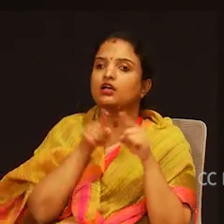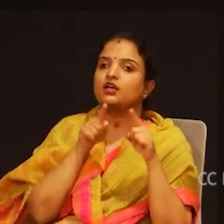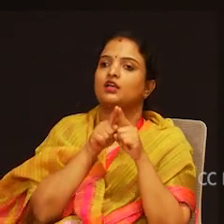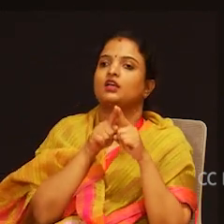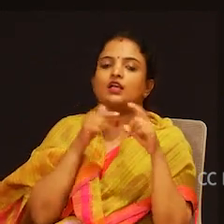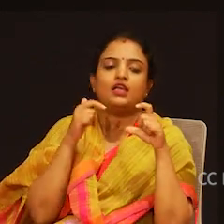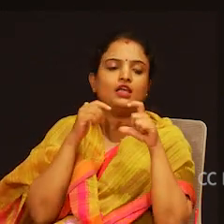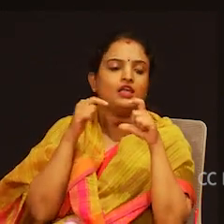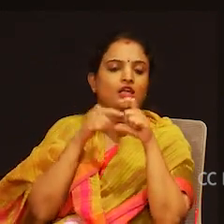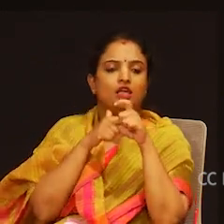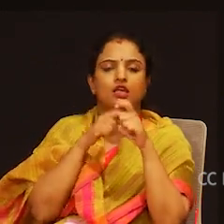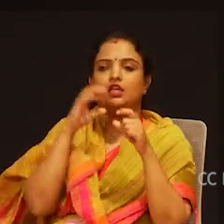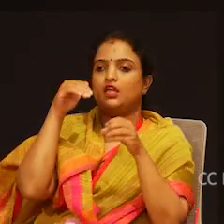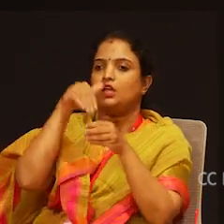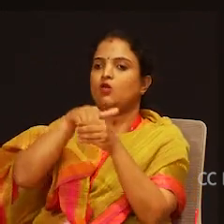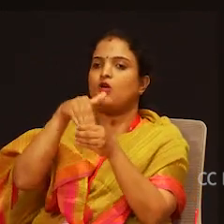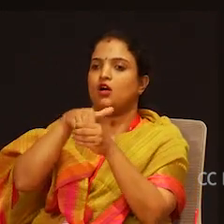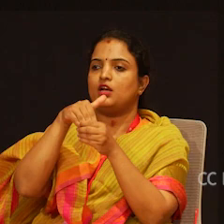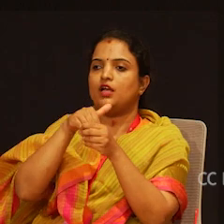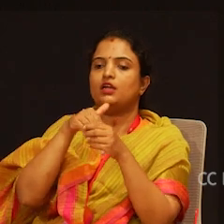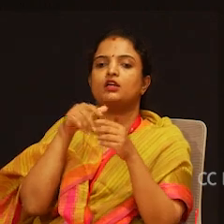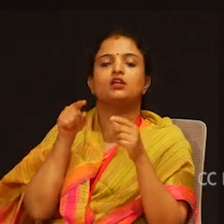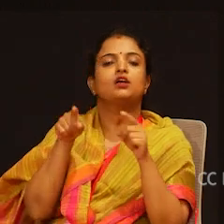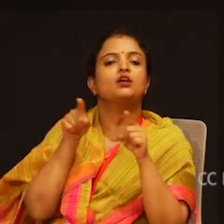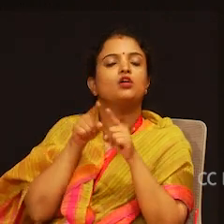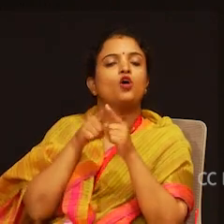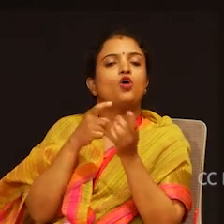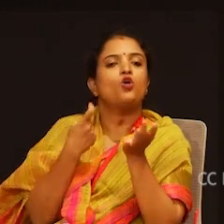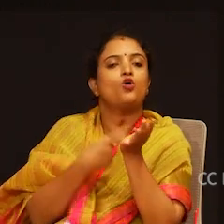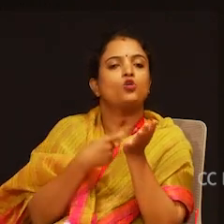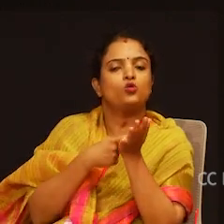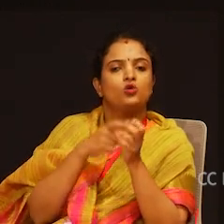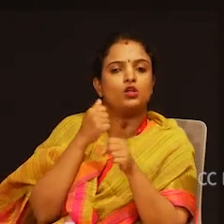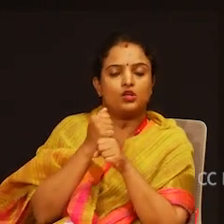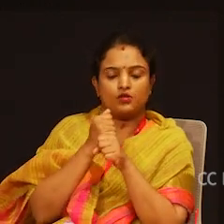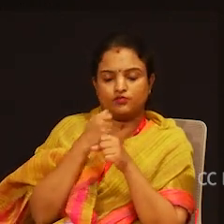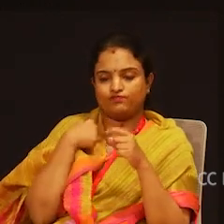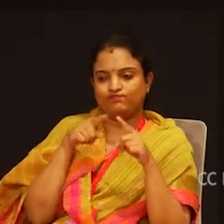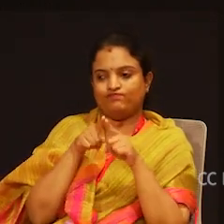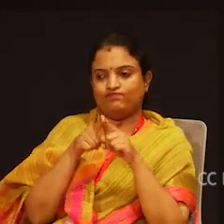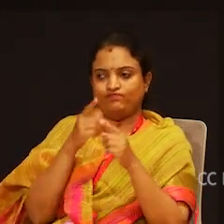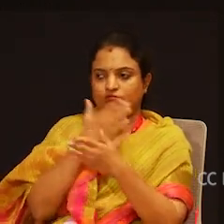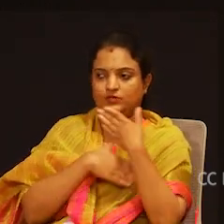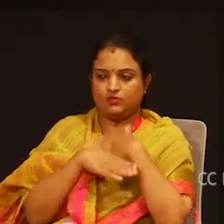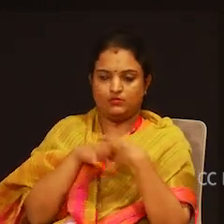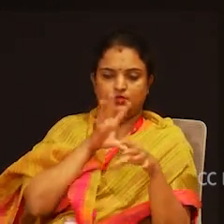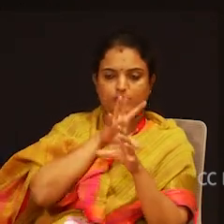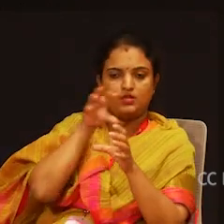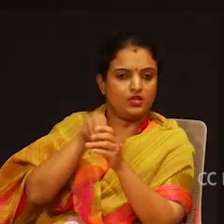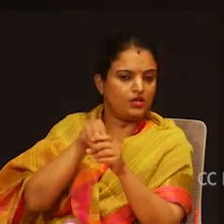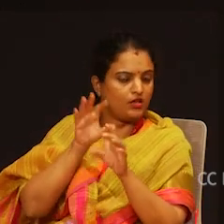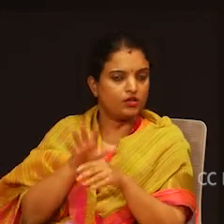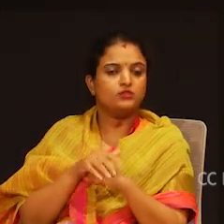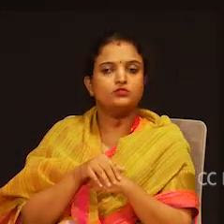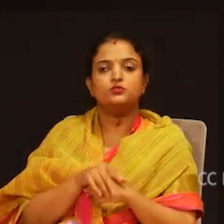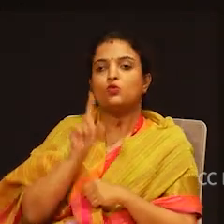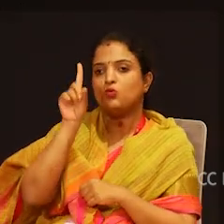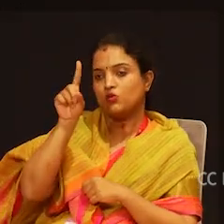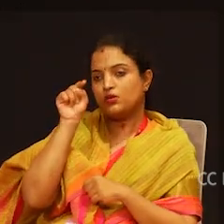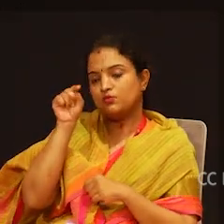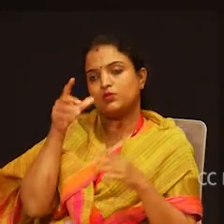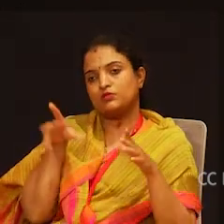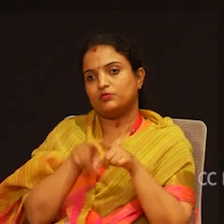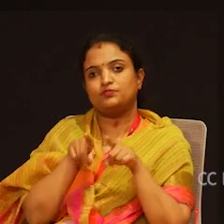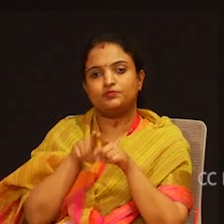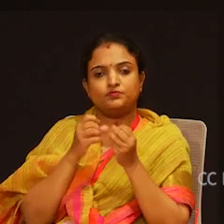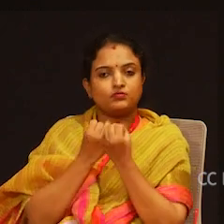guidelines during COVID for developing e-content for children with disabilities as well. So one thing has led into a